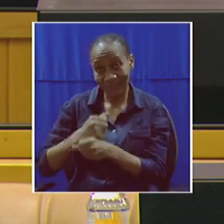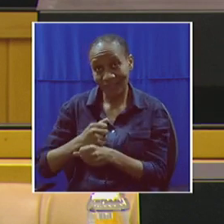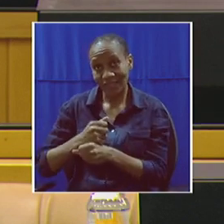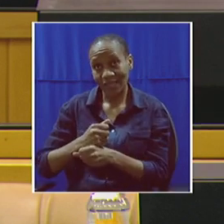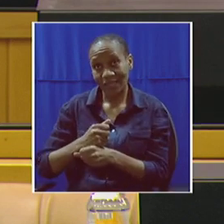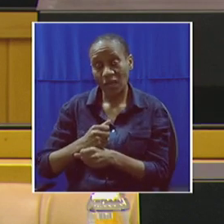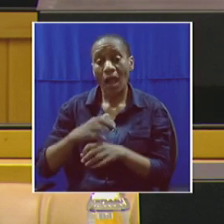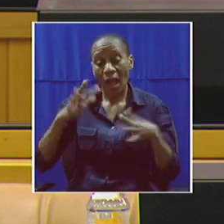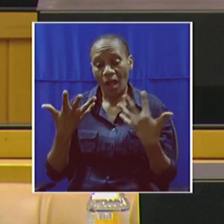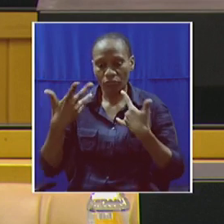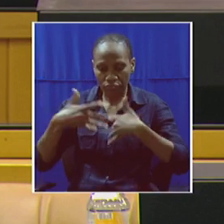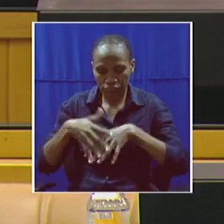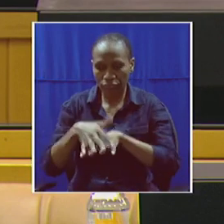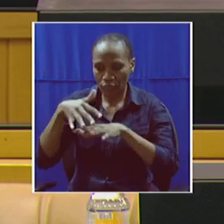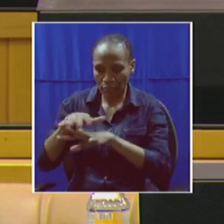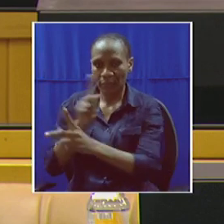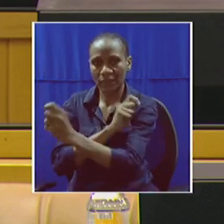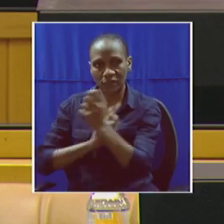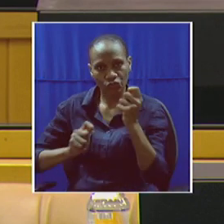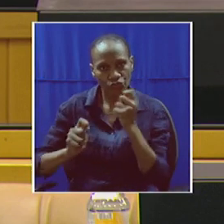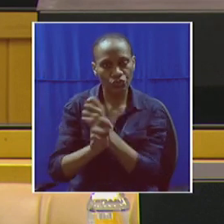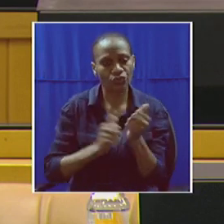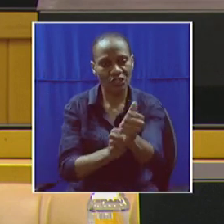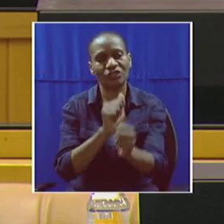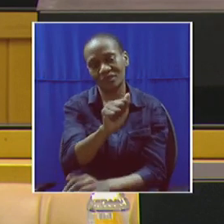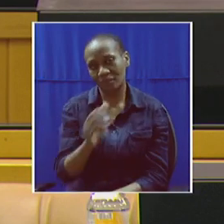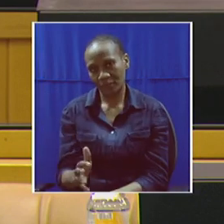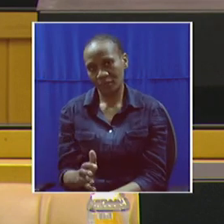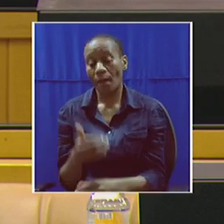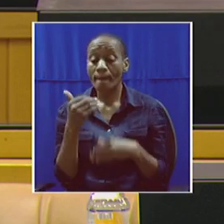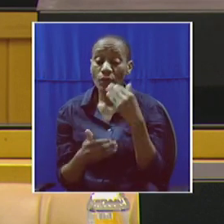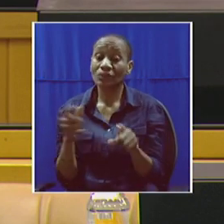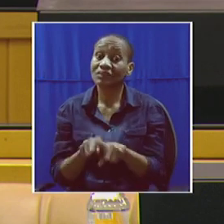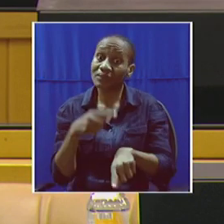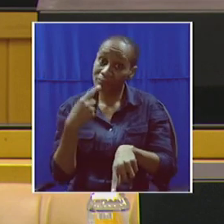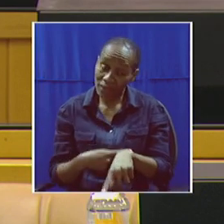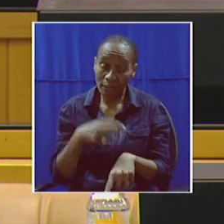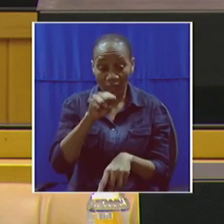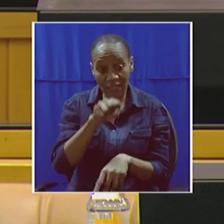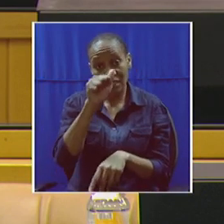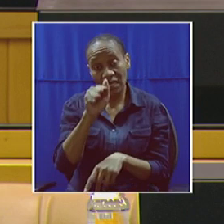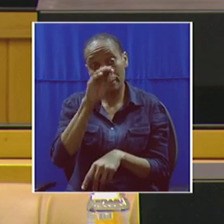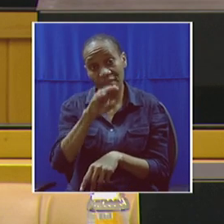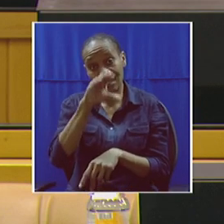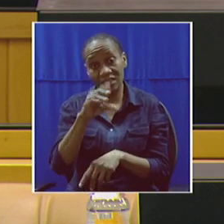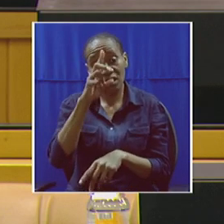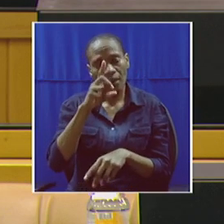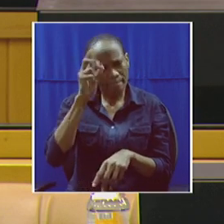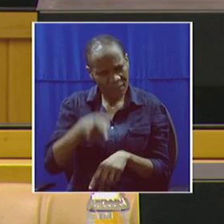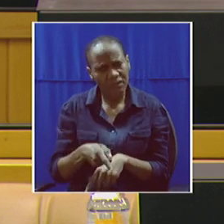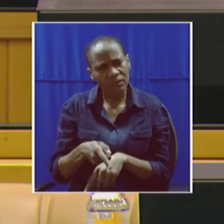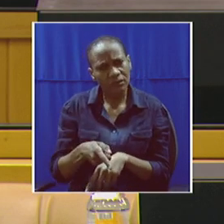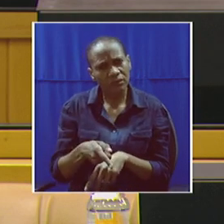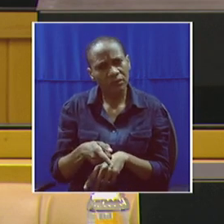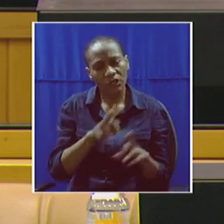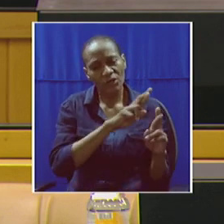the implementation of the Turnal strategy and in this process chair the sabc will also be required